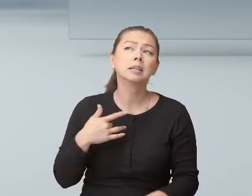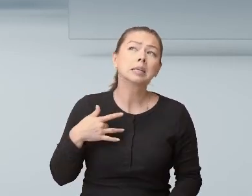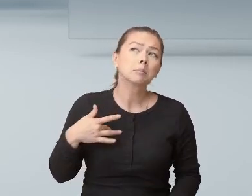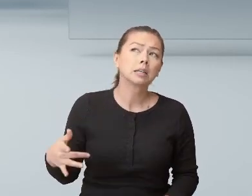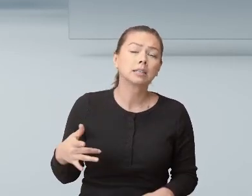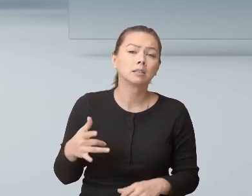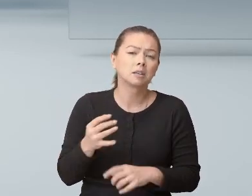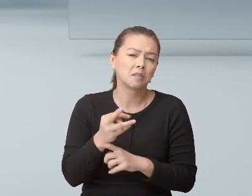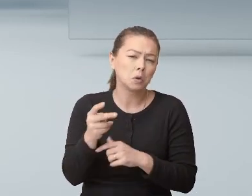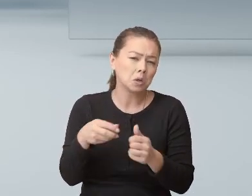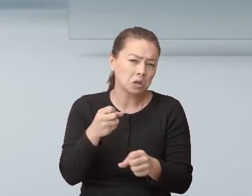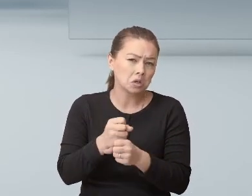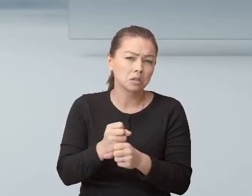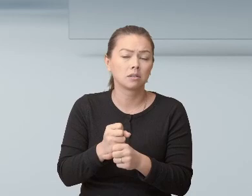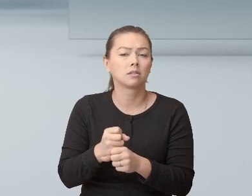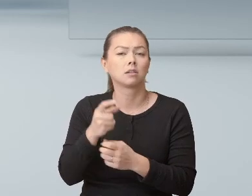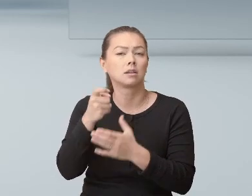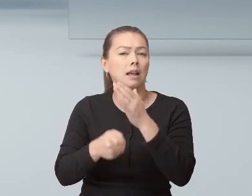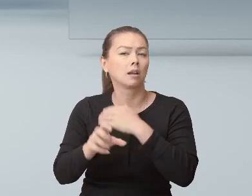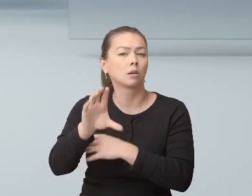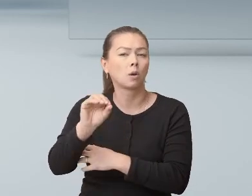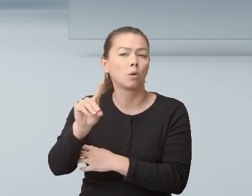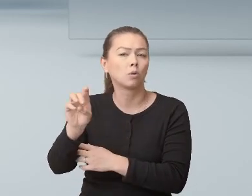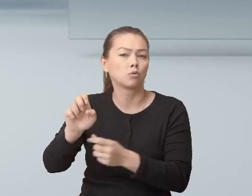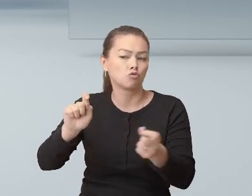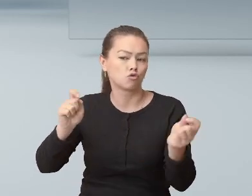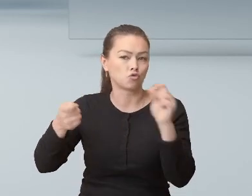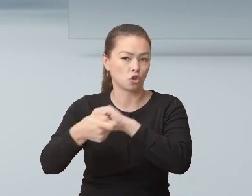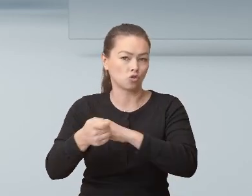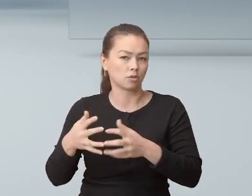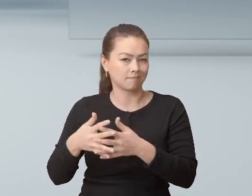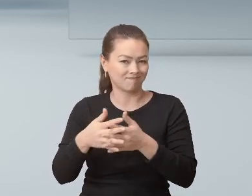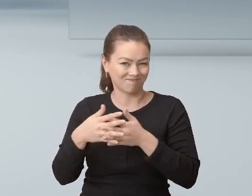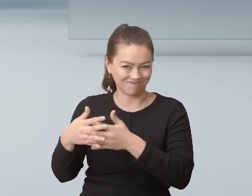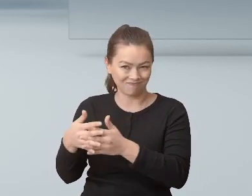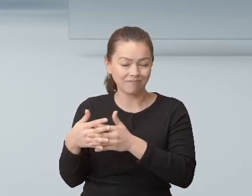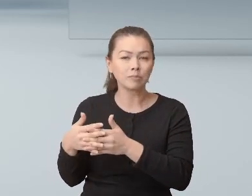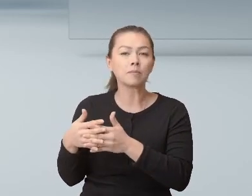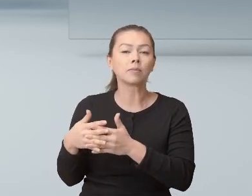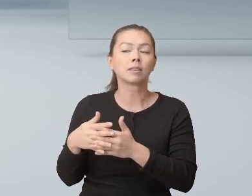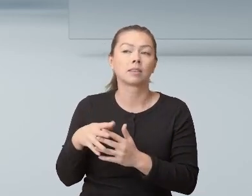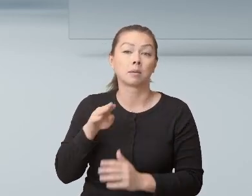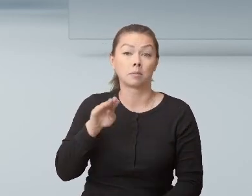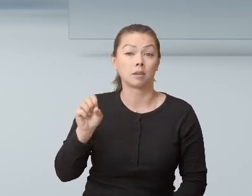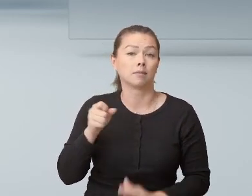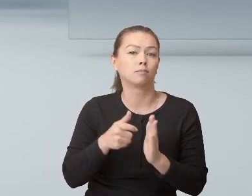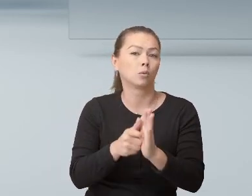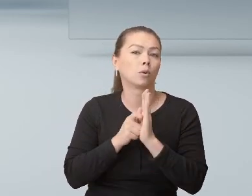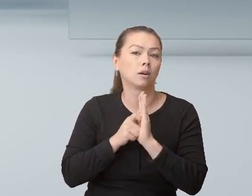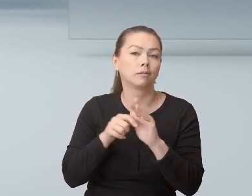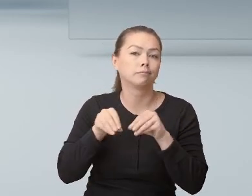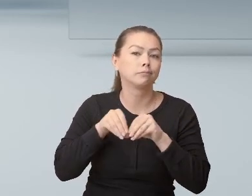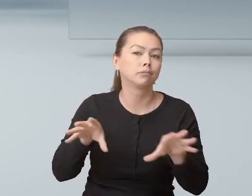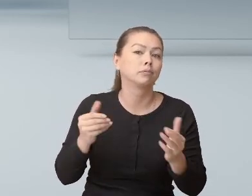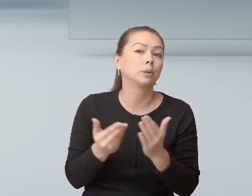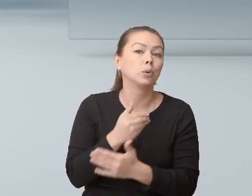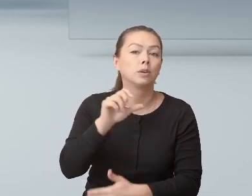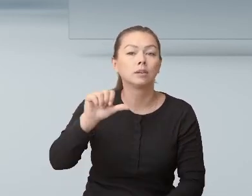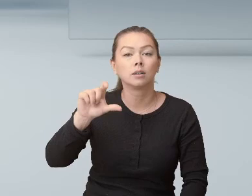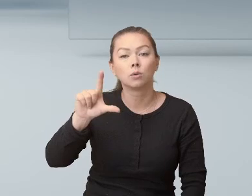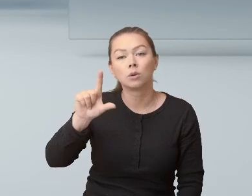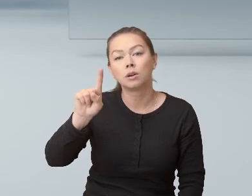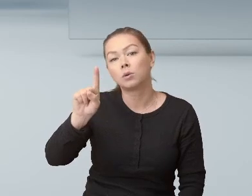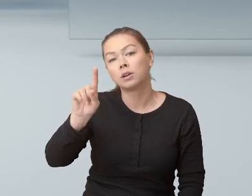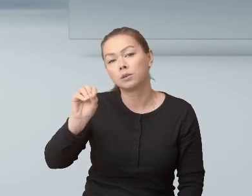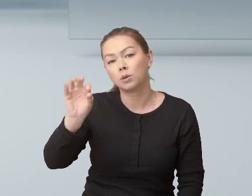US, Microsoft needs to issue new 1099 updates for the ability to people to issue 1099s to their customers.